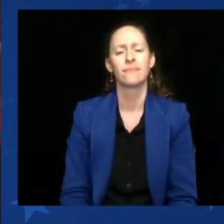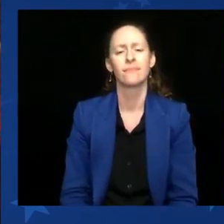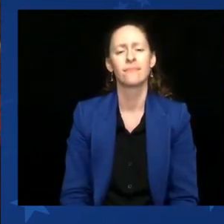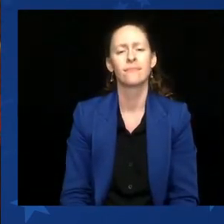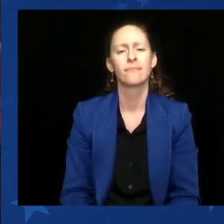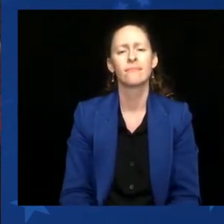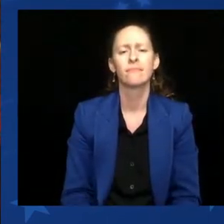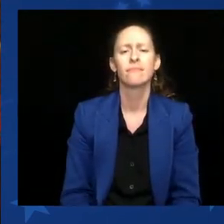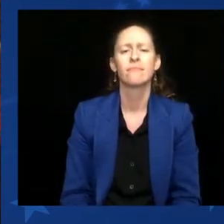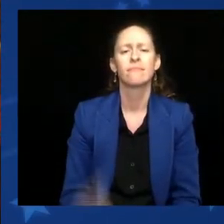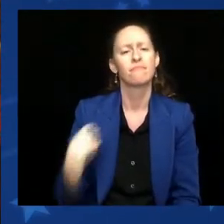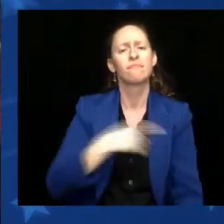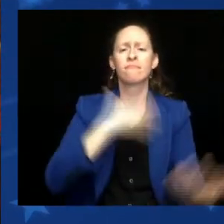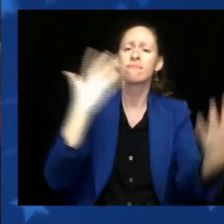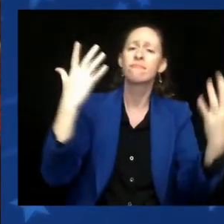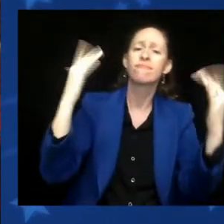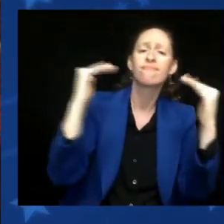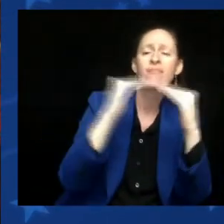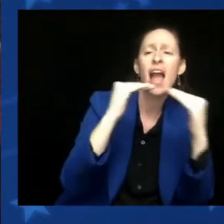it.